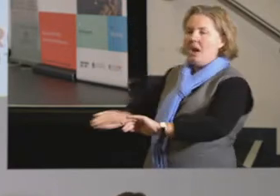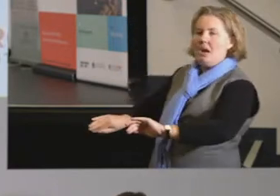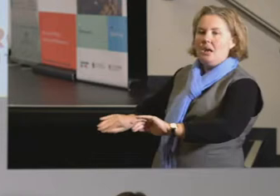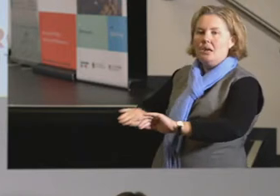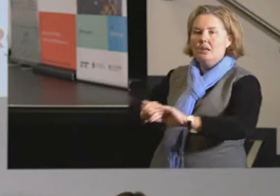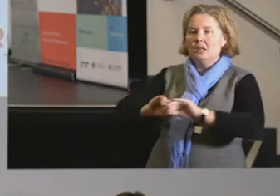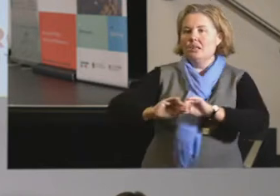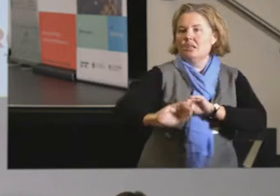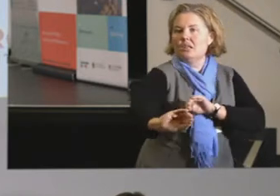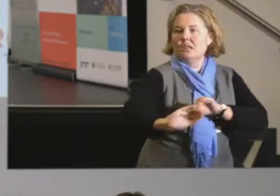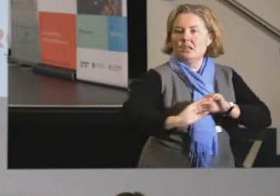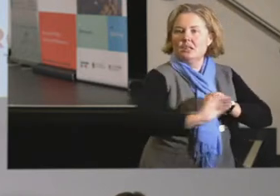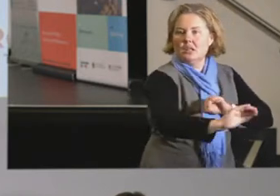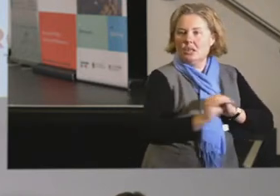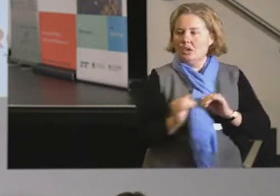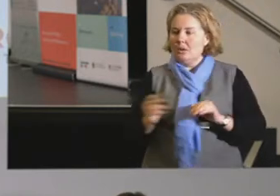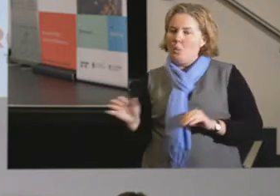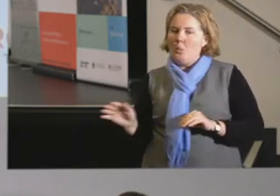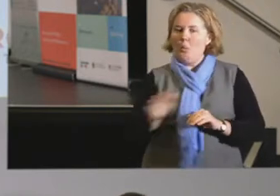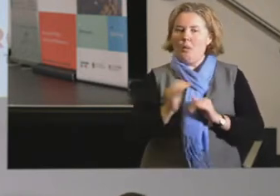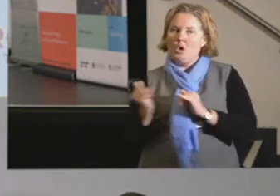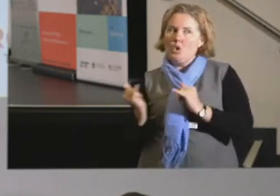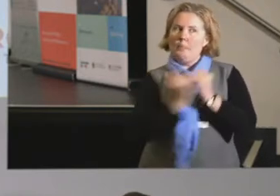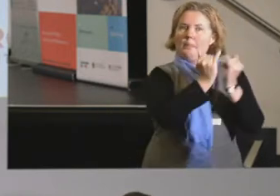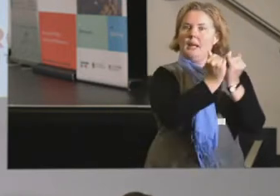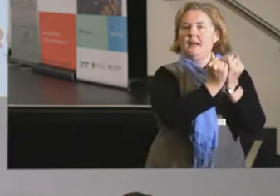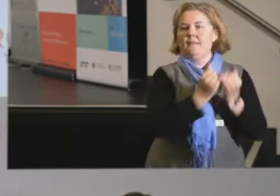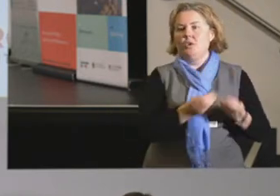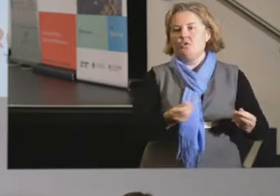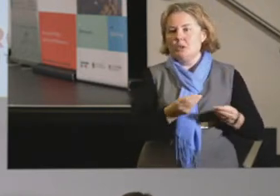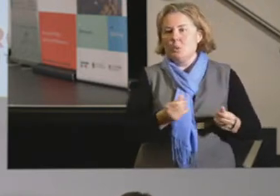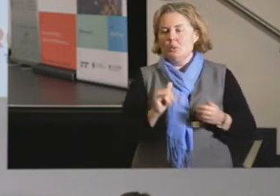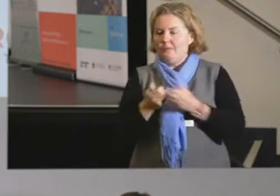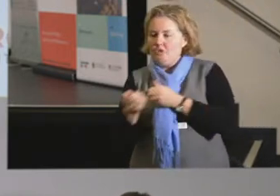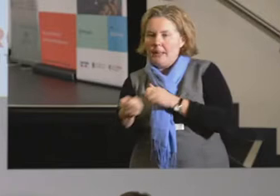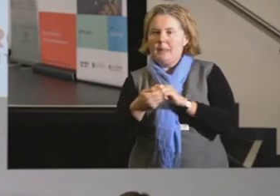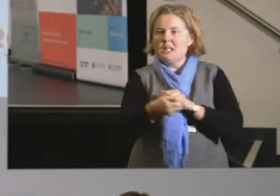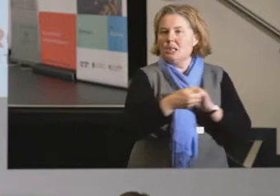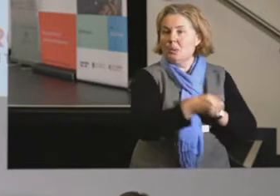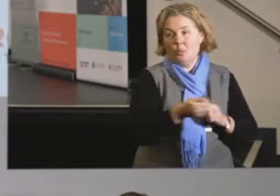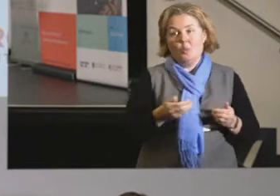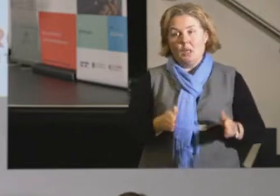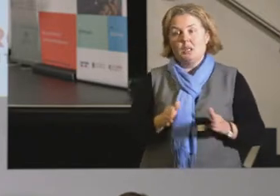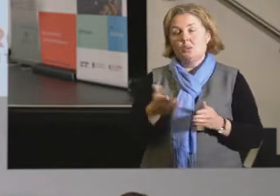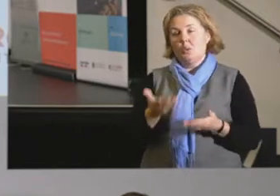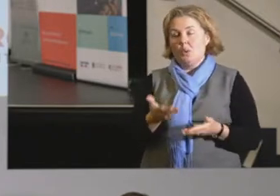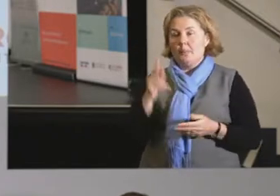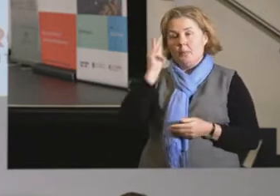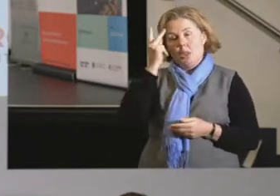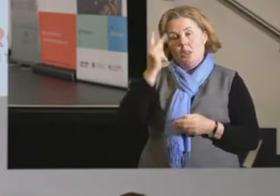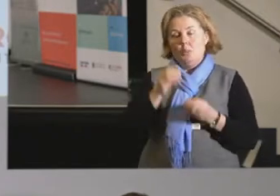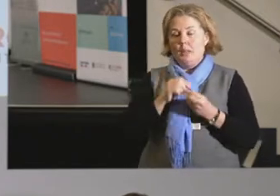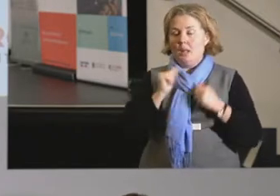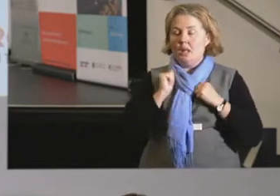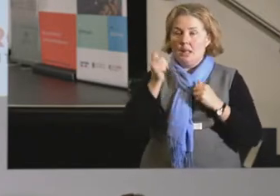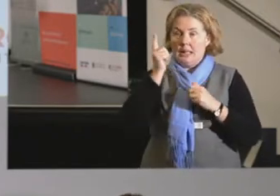a much more competitive or fragmented way. And it's leading to politics in many of our regions, which has shifted